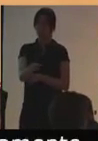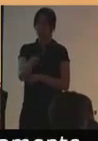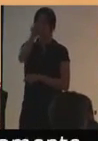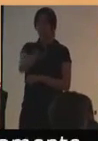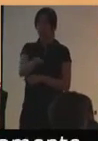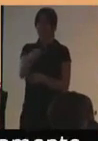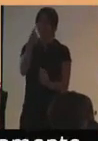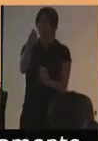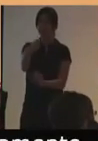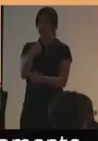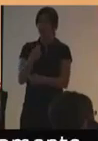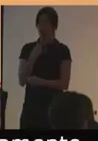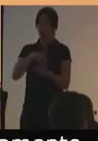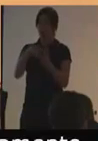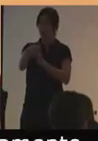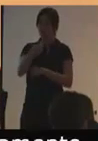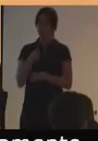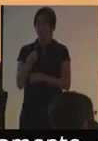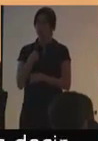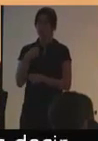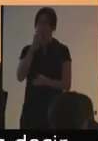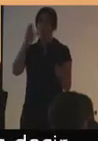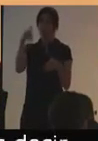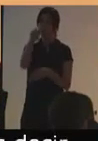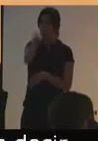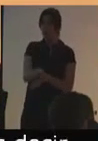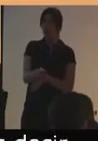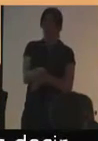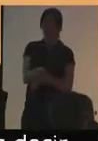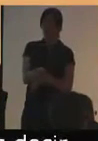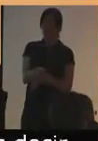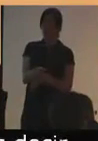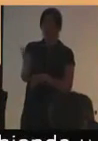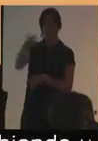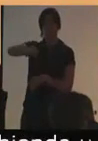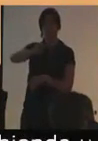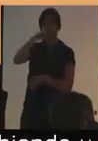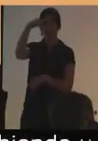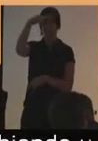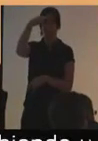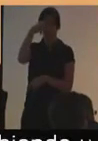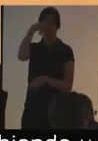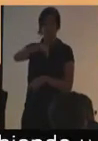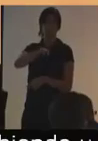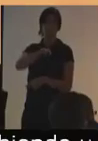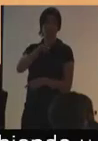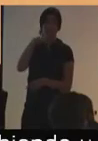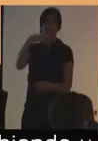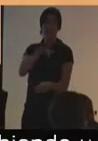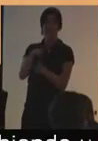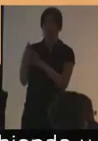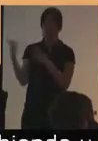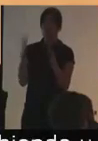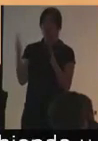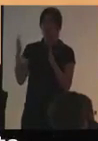that will be using this technology. We need to focus on the person, knowing that we are